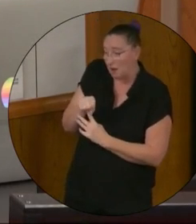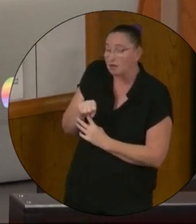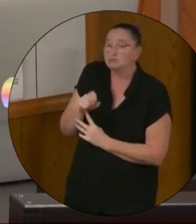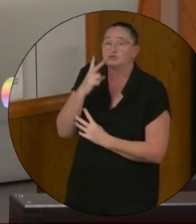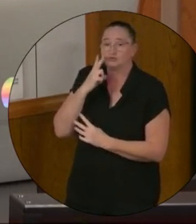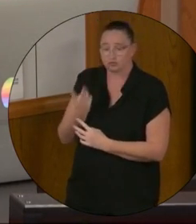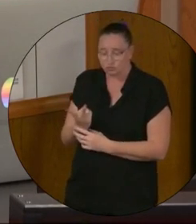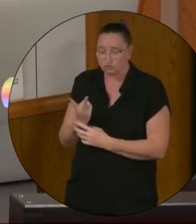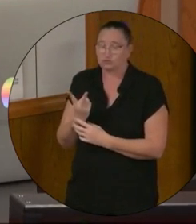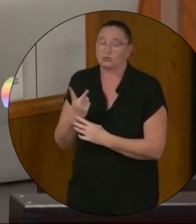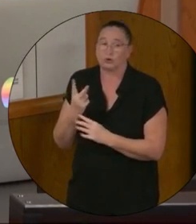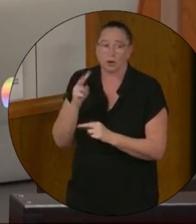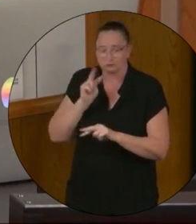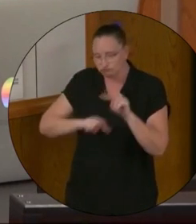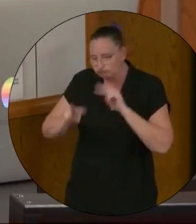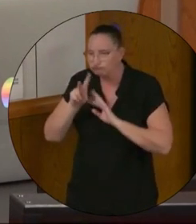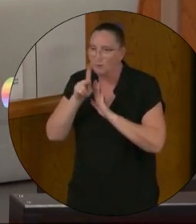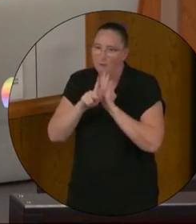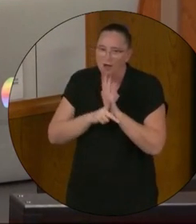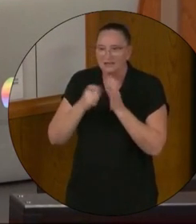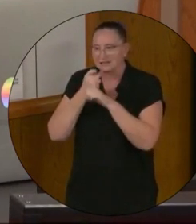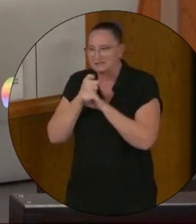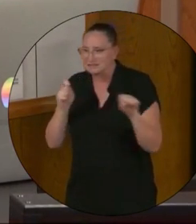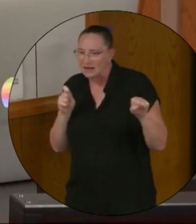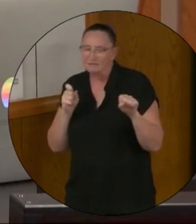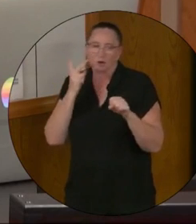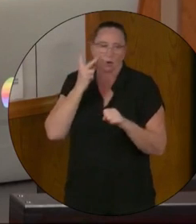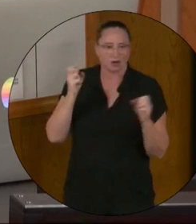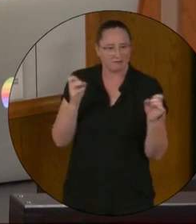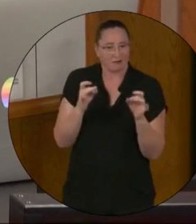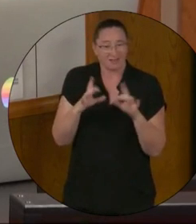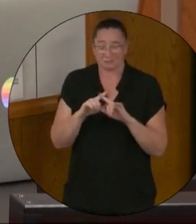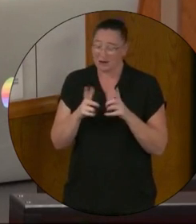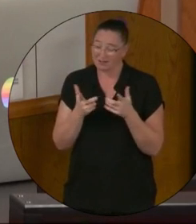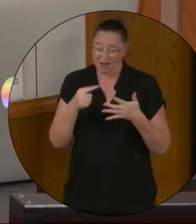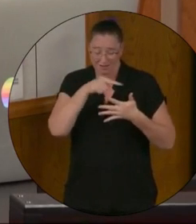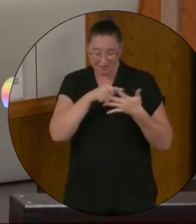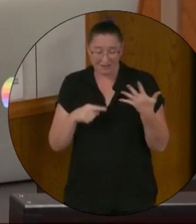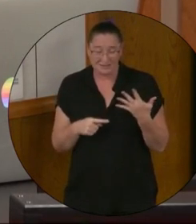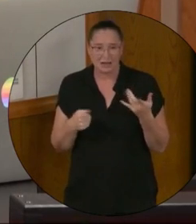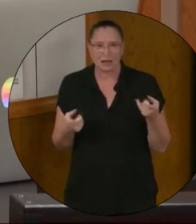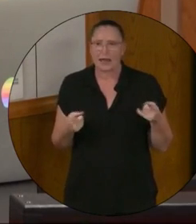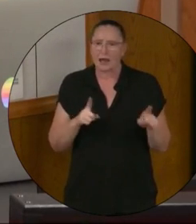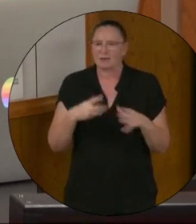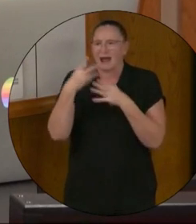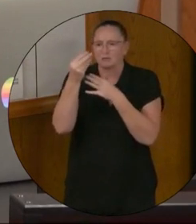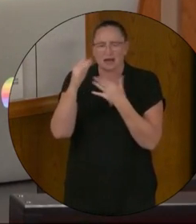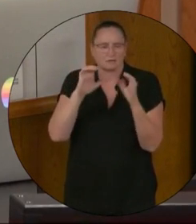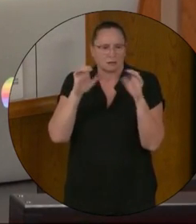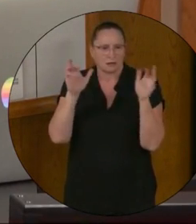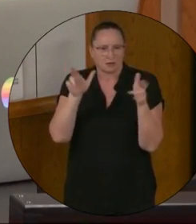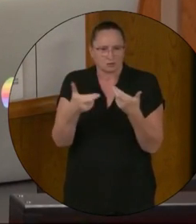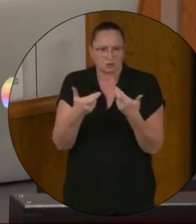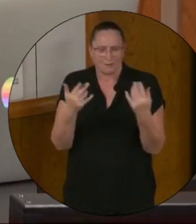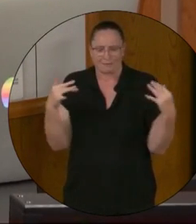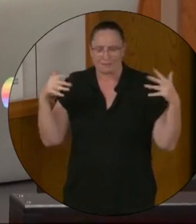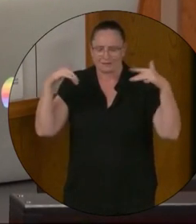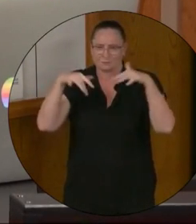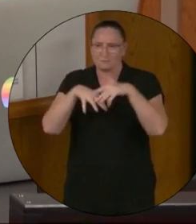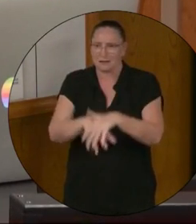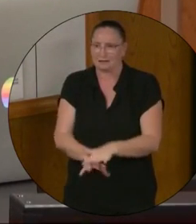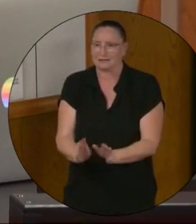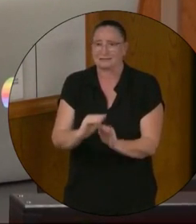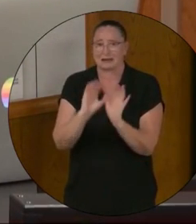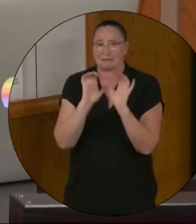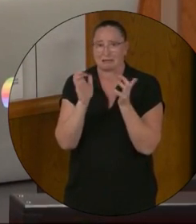at policies. We should look at safety. We should look at violence. But a lot of these things occur outside of our classrooms, and then they spill inside of our classrooms.